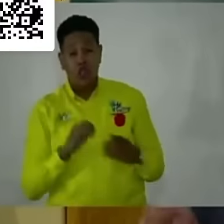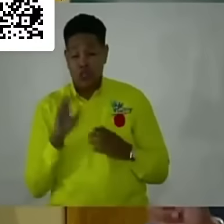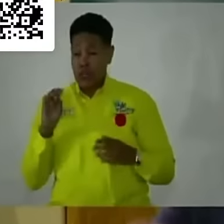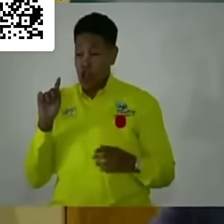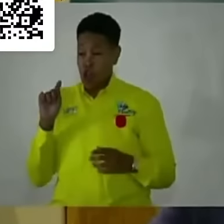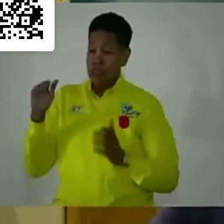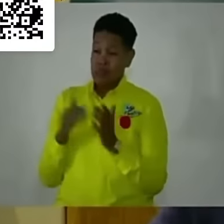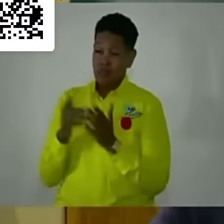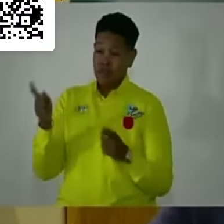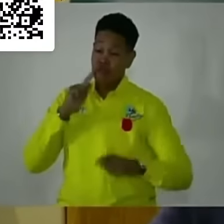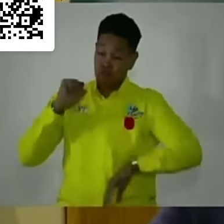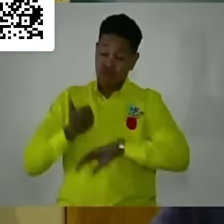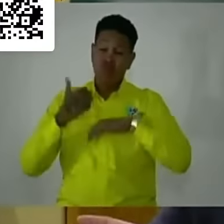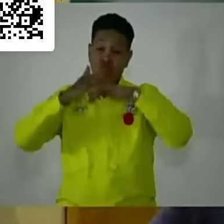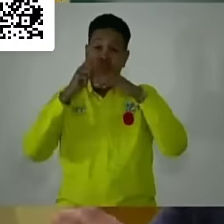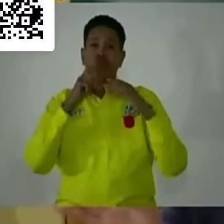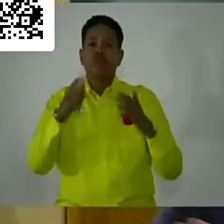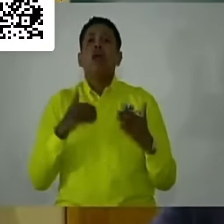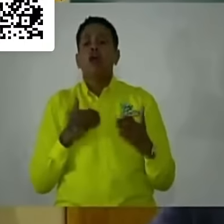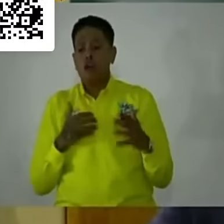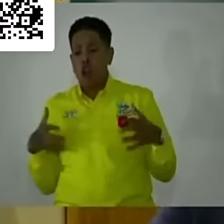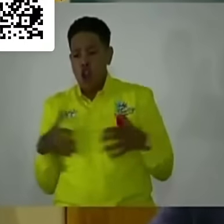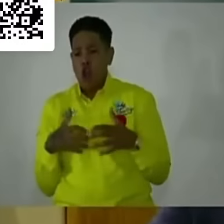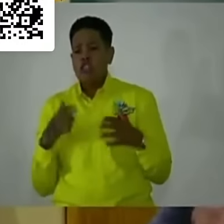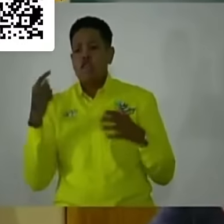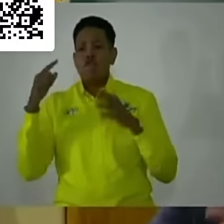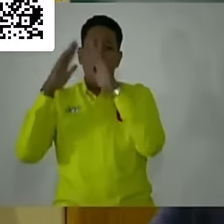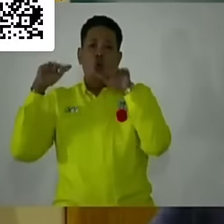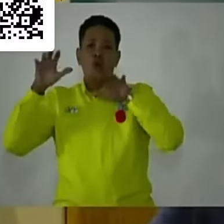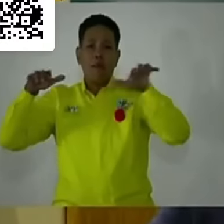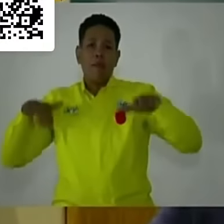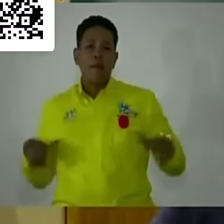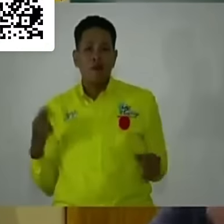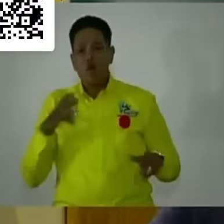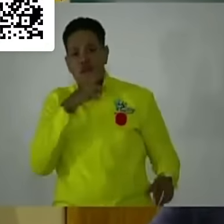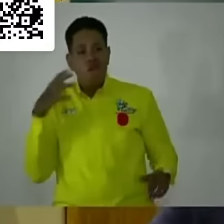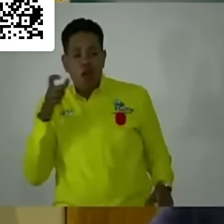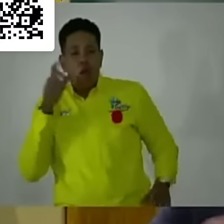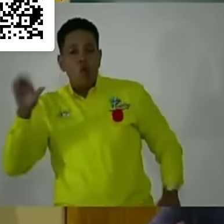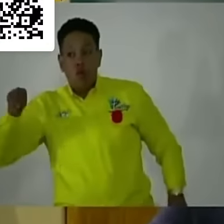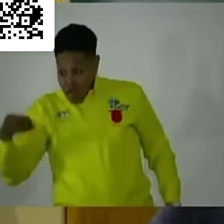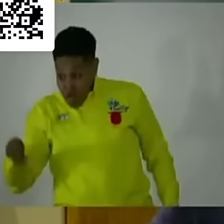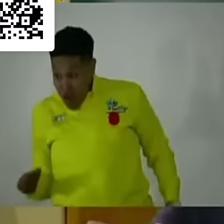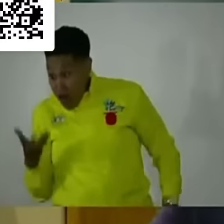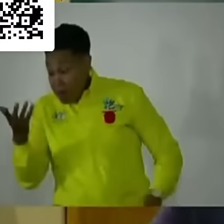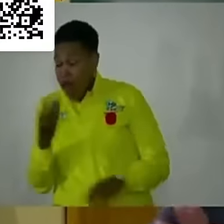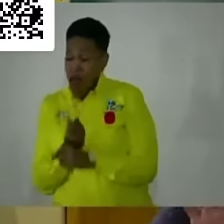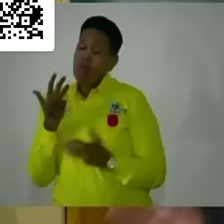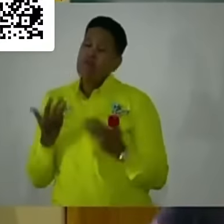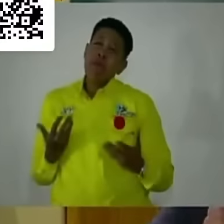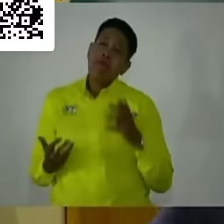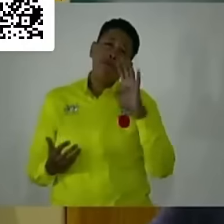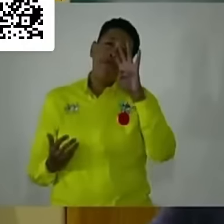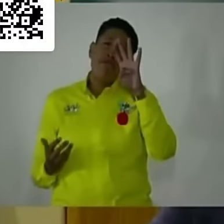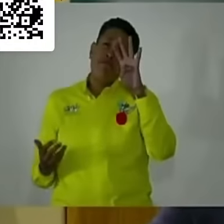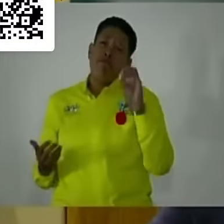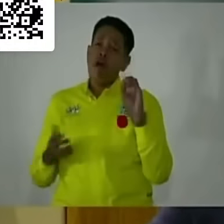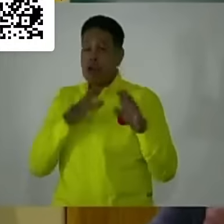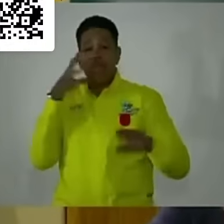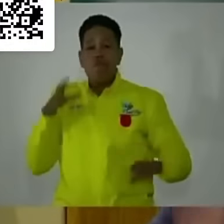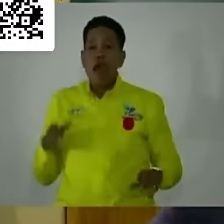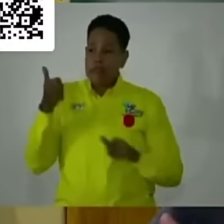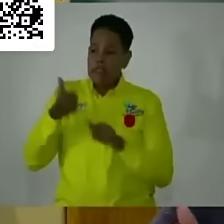is to establish a cluster of greenhouses using farmers who used to farm on that land, probably about 40 farmers. Each